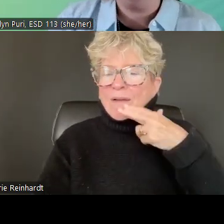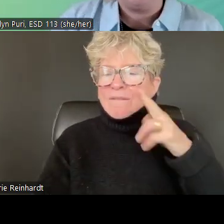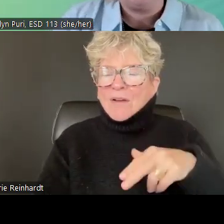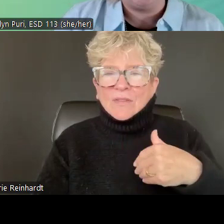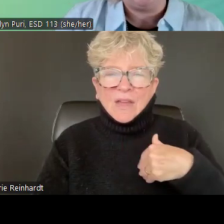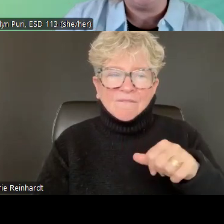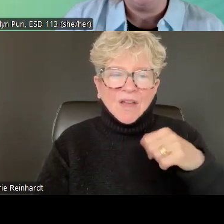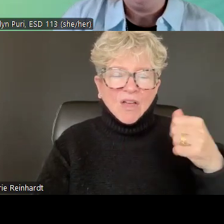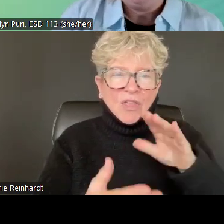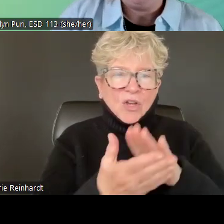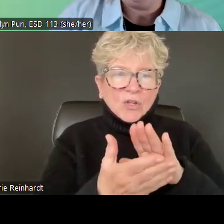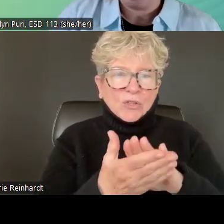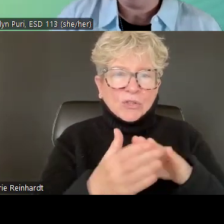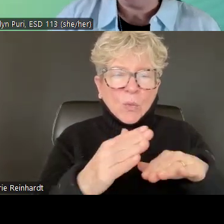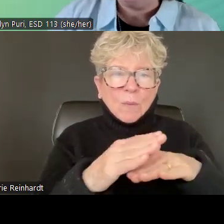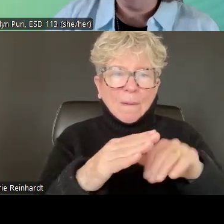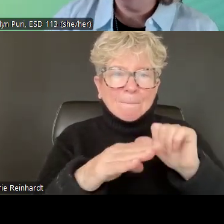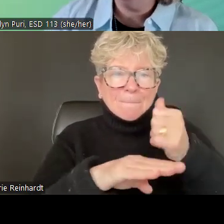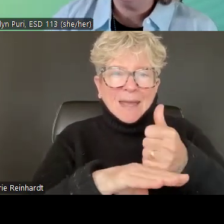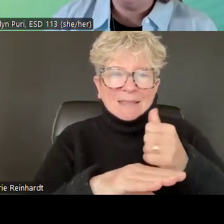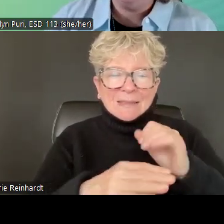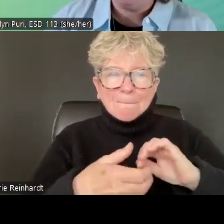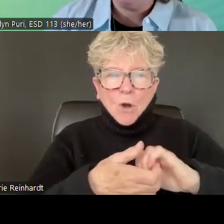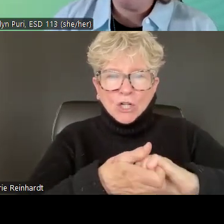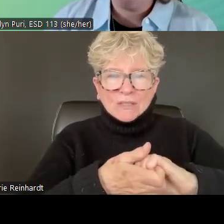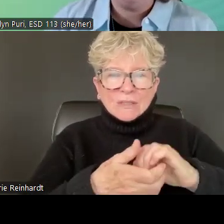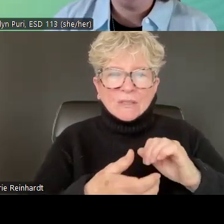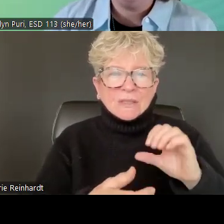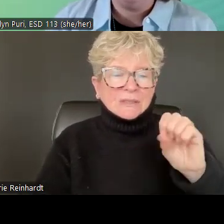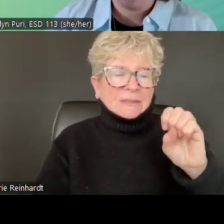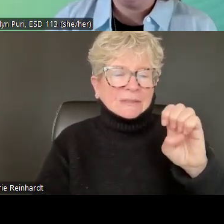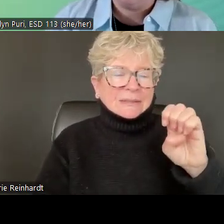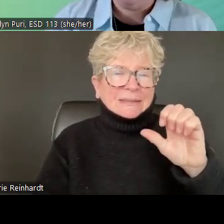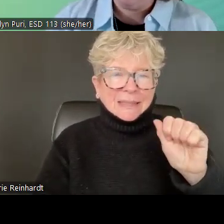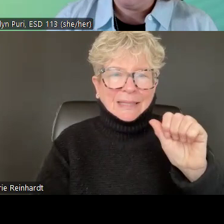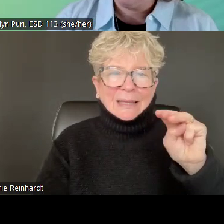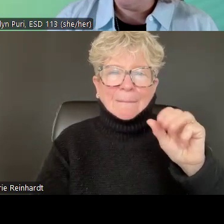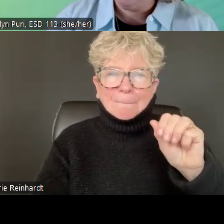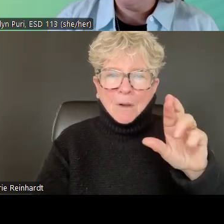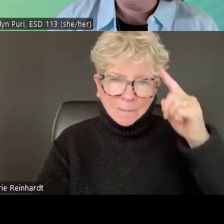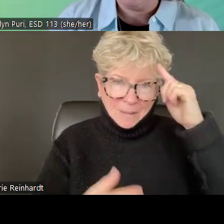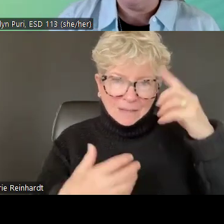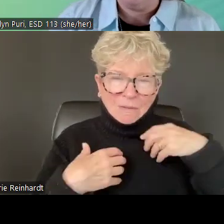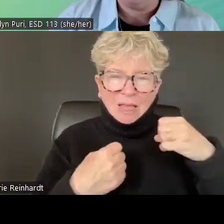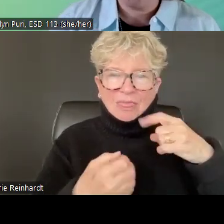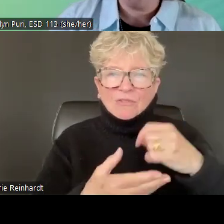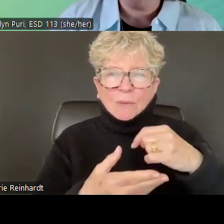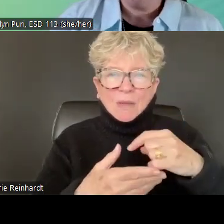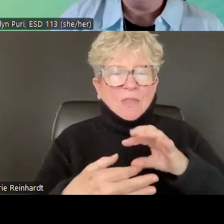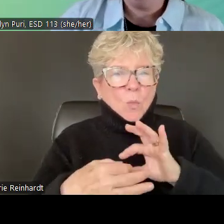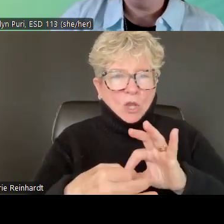school-based partnerships. One includes CMAR, our mental health treatment that we coordinate